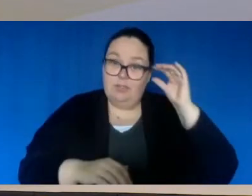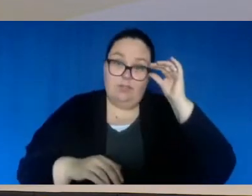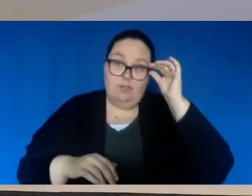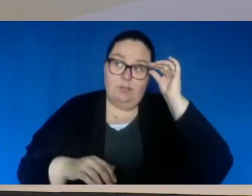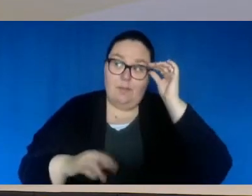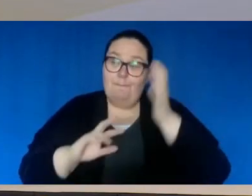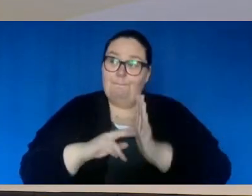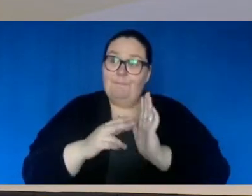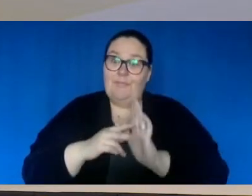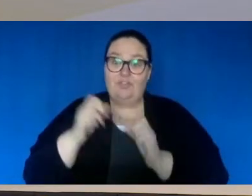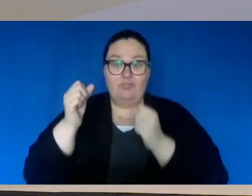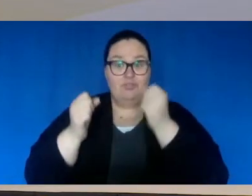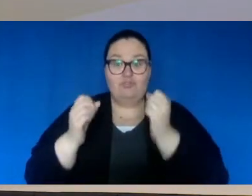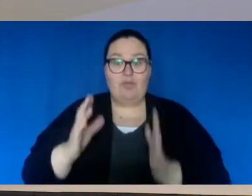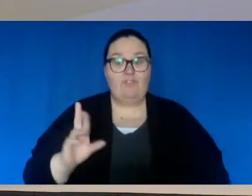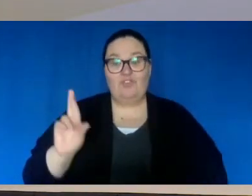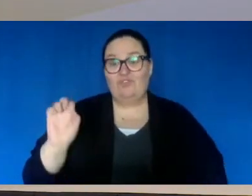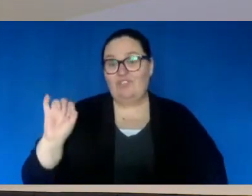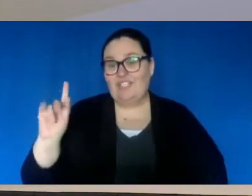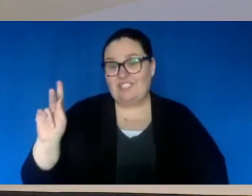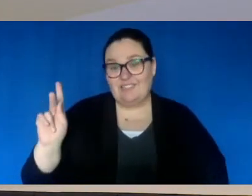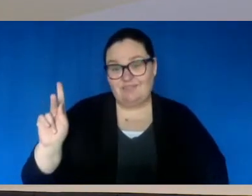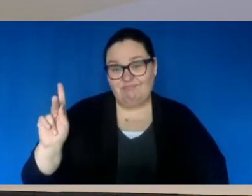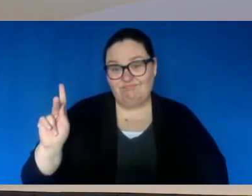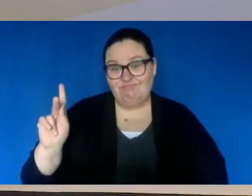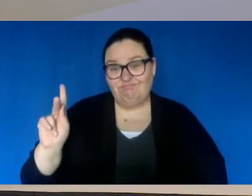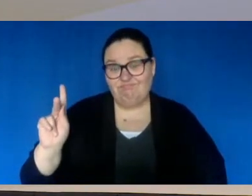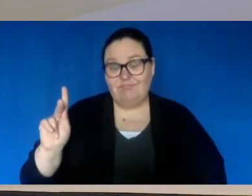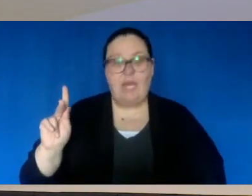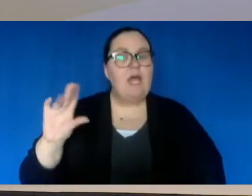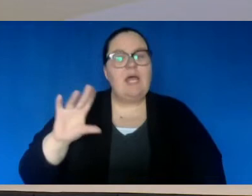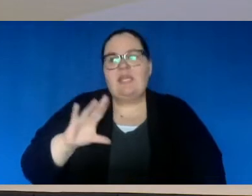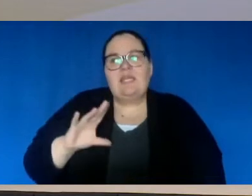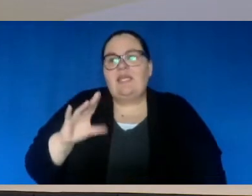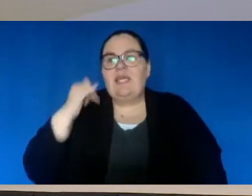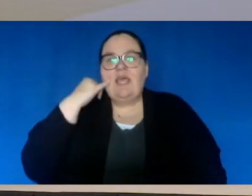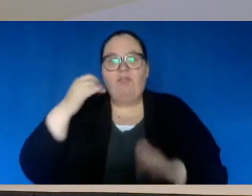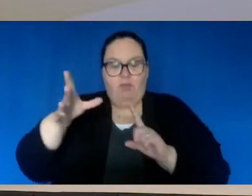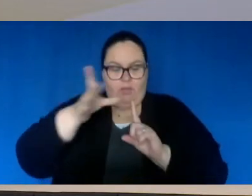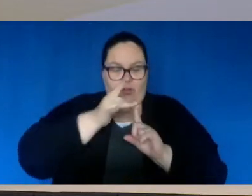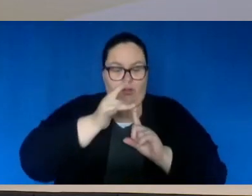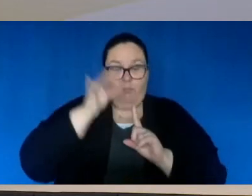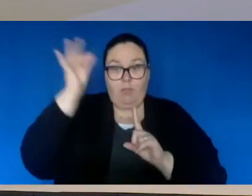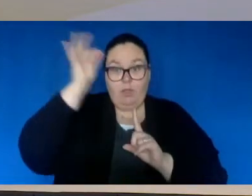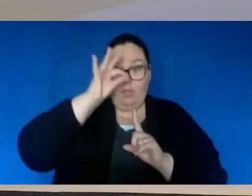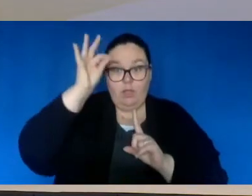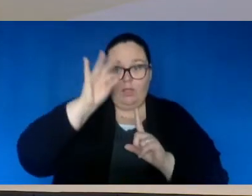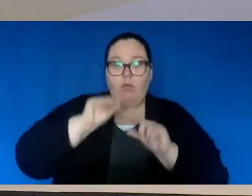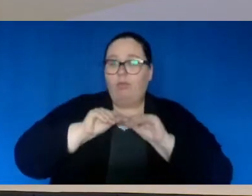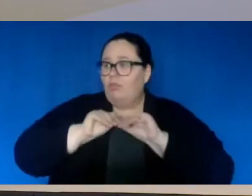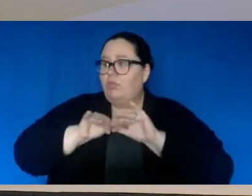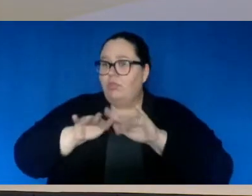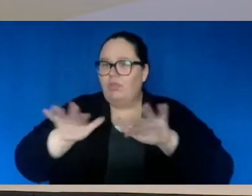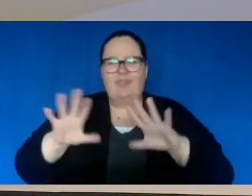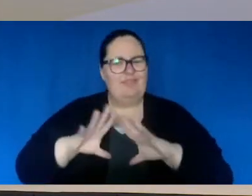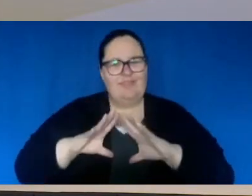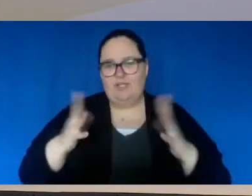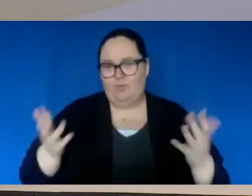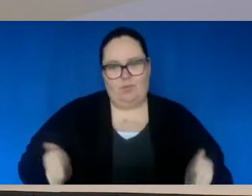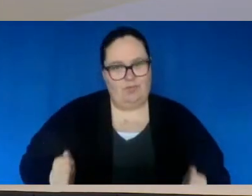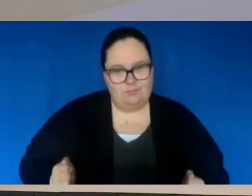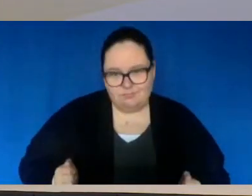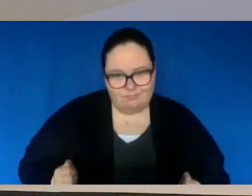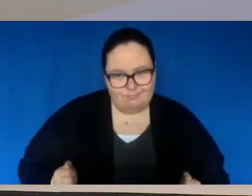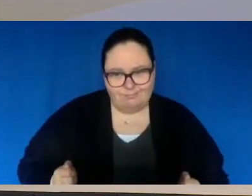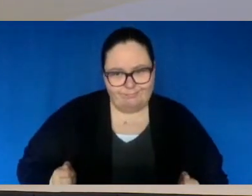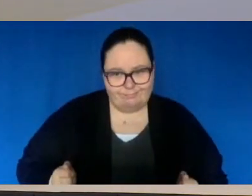themselves, and also I know they don't want to spread COVID to their families or to the community. So it's how we try to